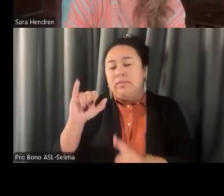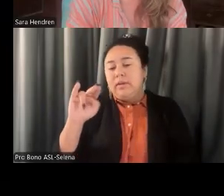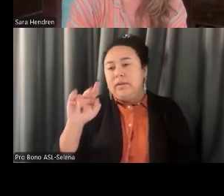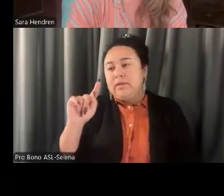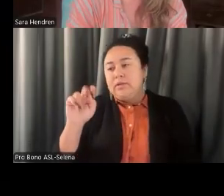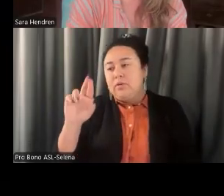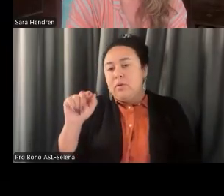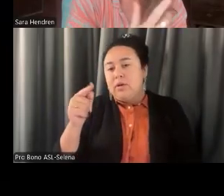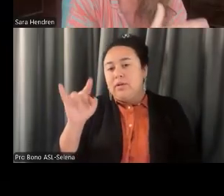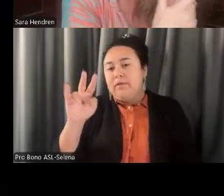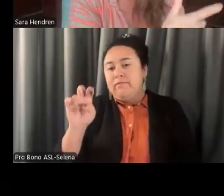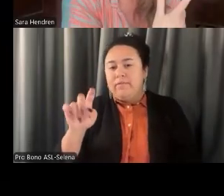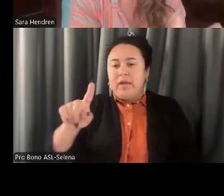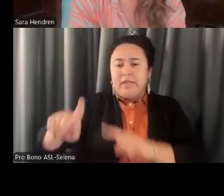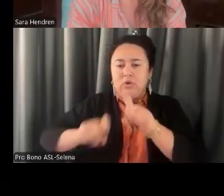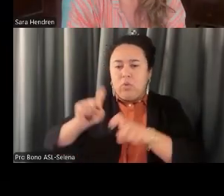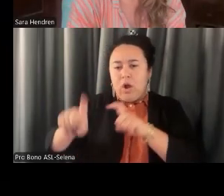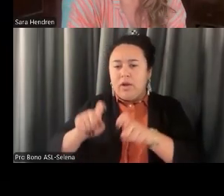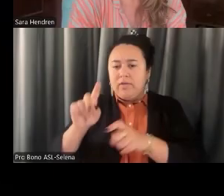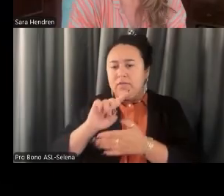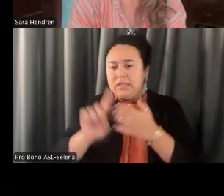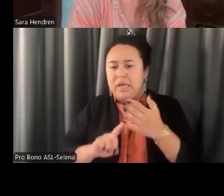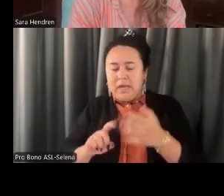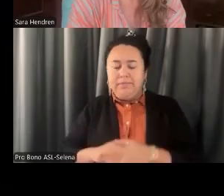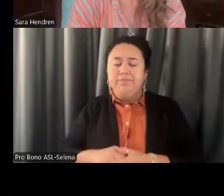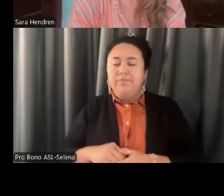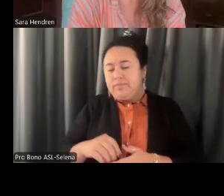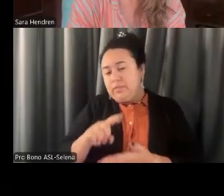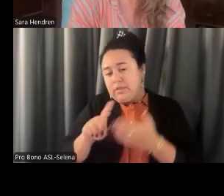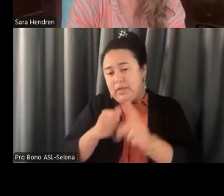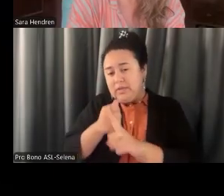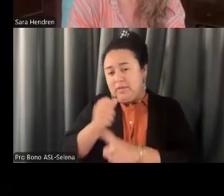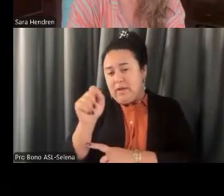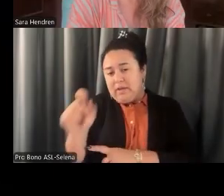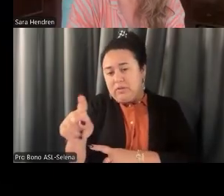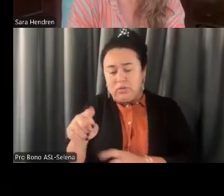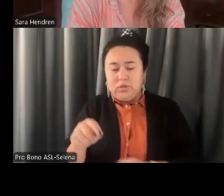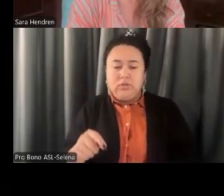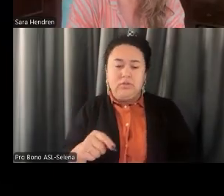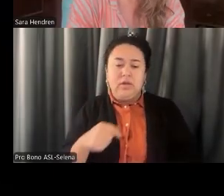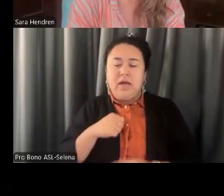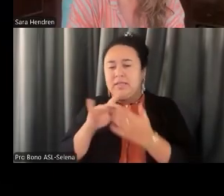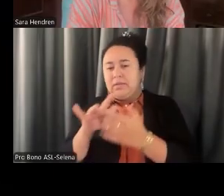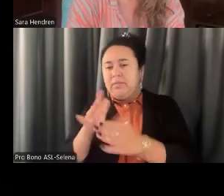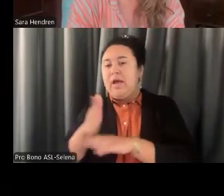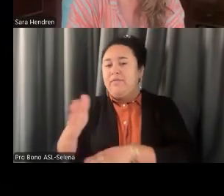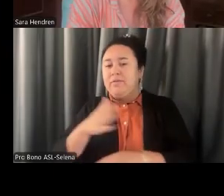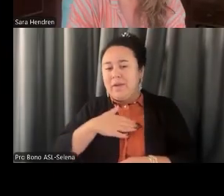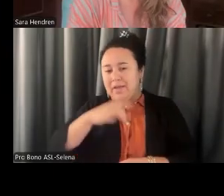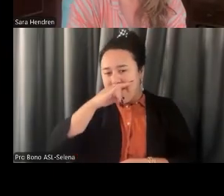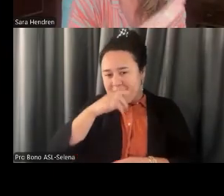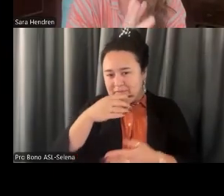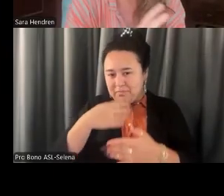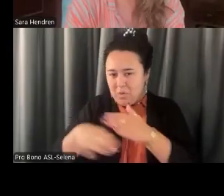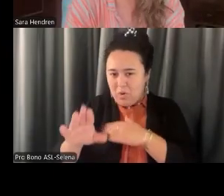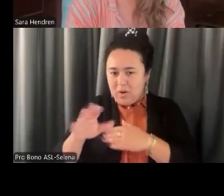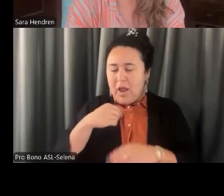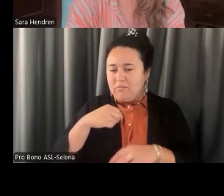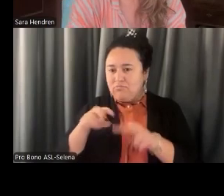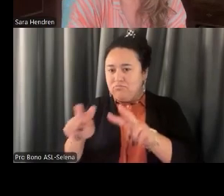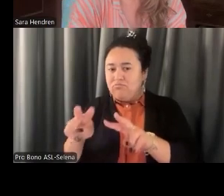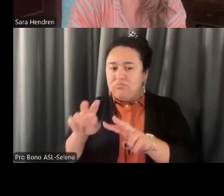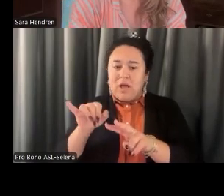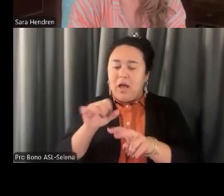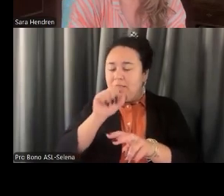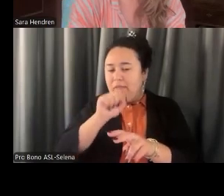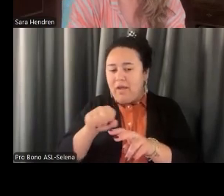question. And I went on to study with him after my three kids were born because I just admired this work so much, the achievement of it. I've got two images